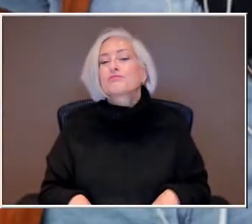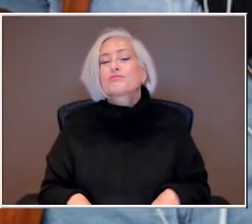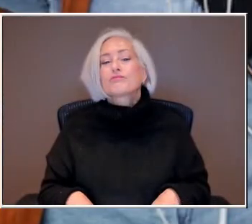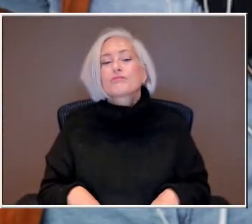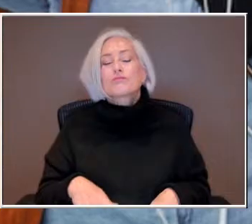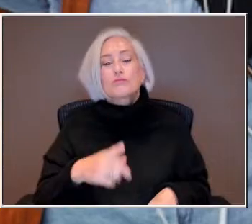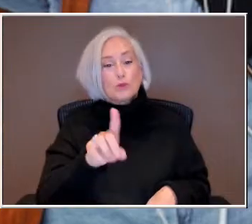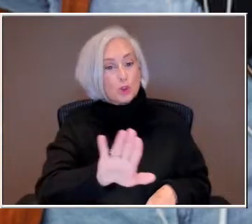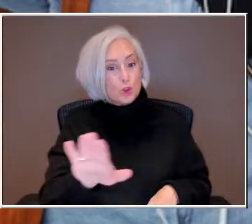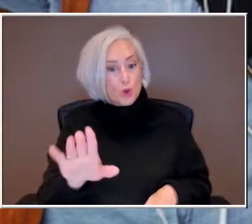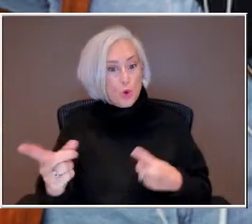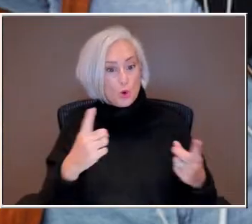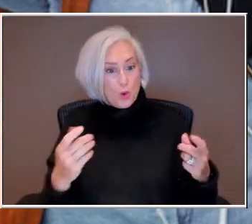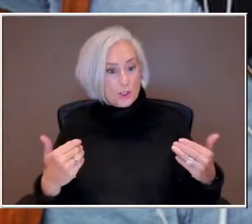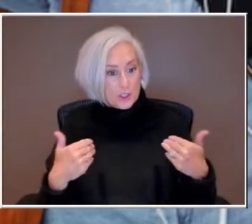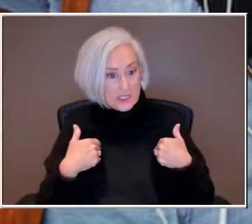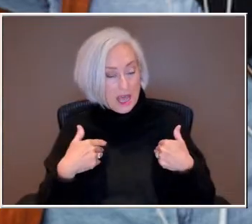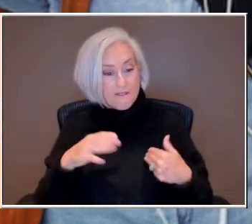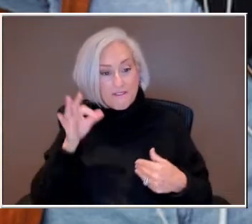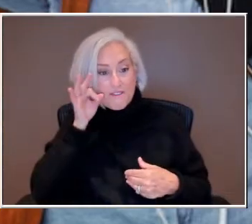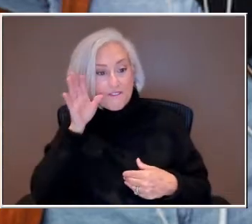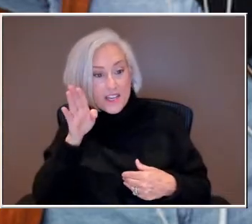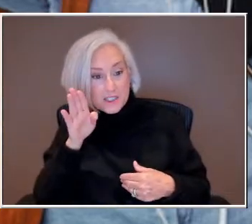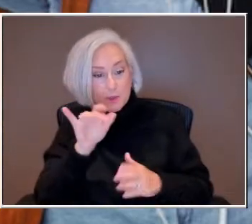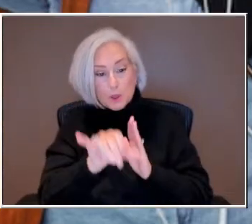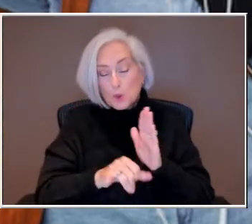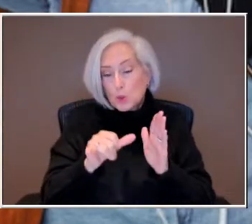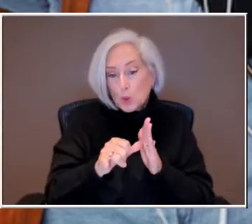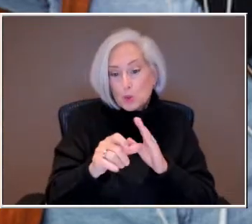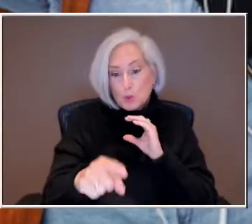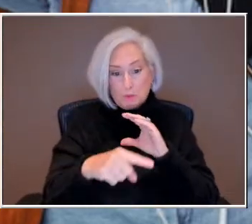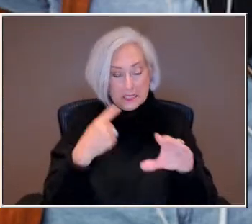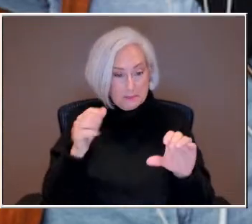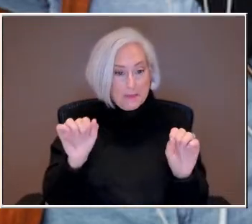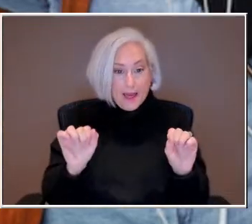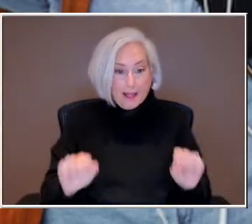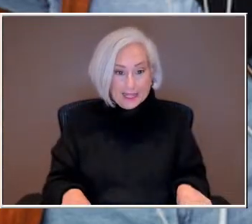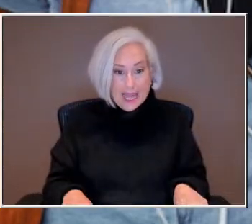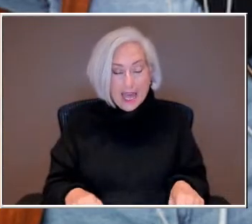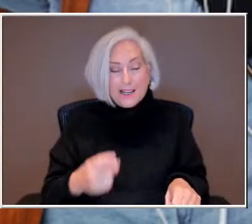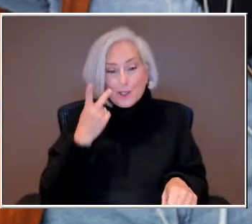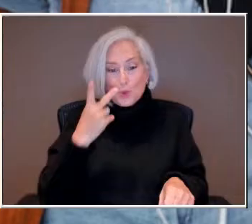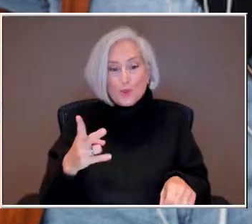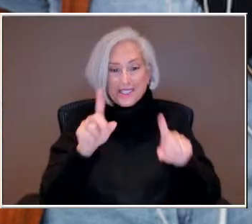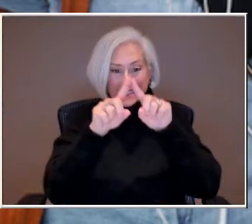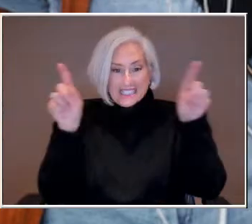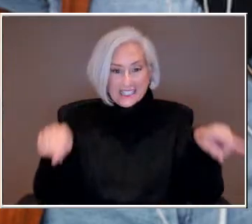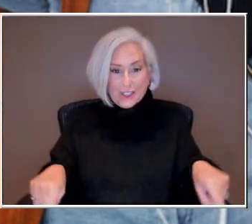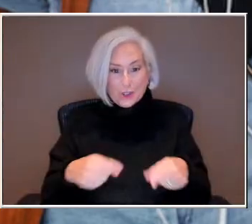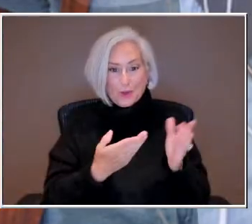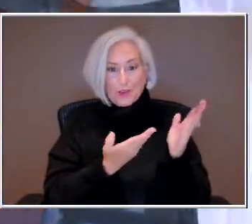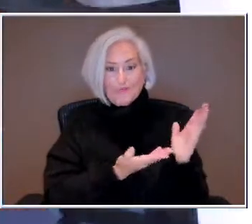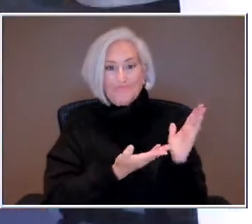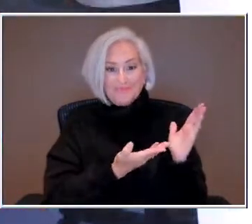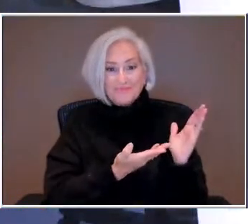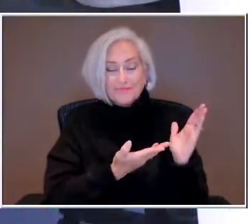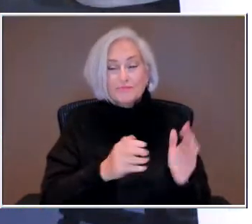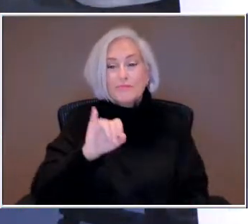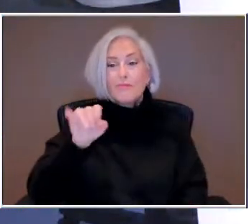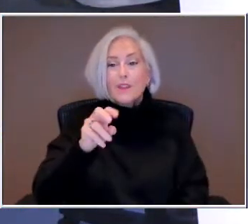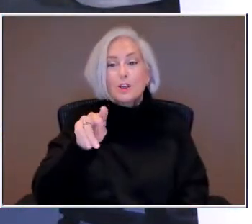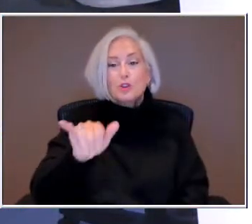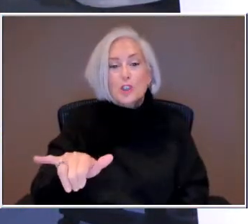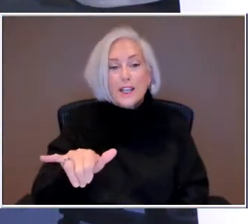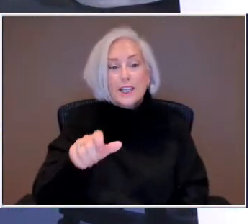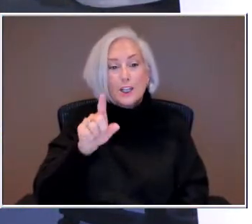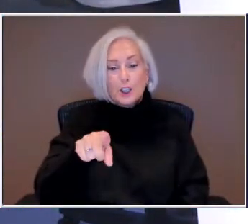or Facebook. You can email the Medical News Network. That information is there on your screen. Jenny, you were chosen to participate in the